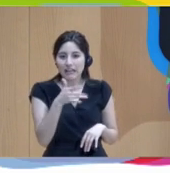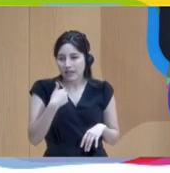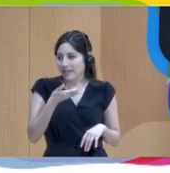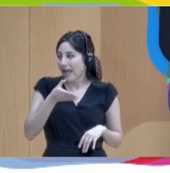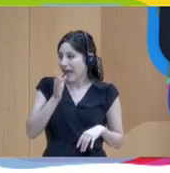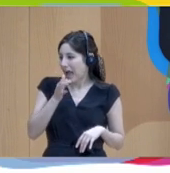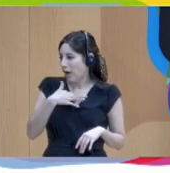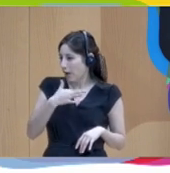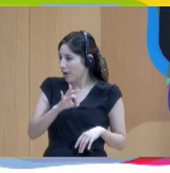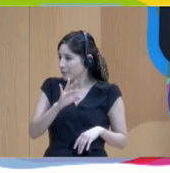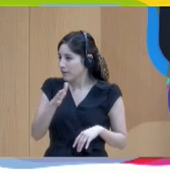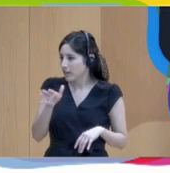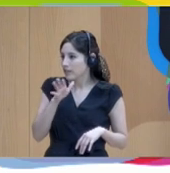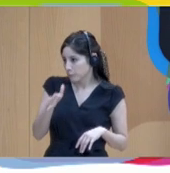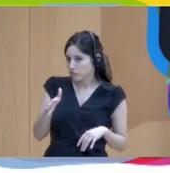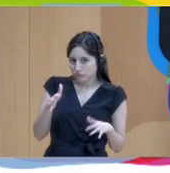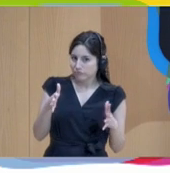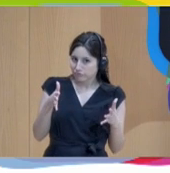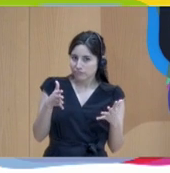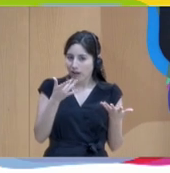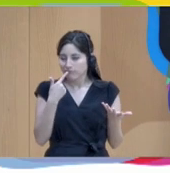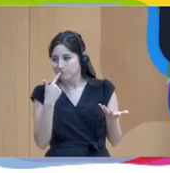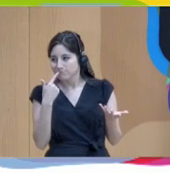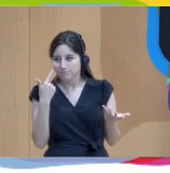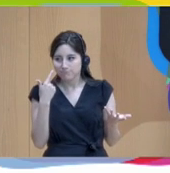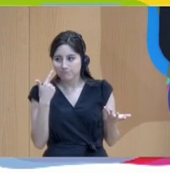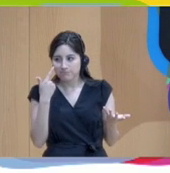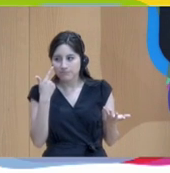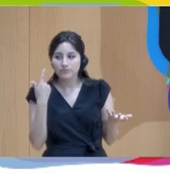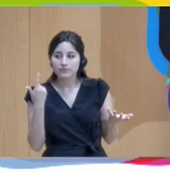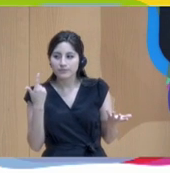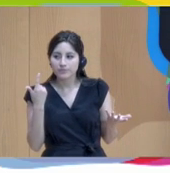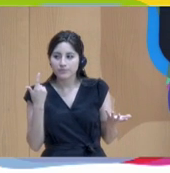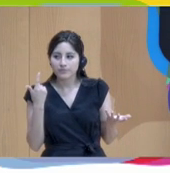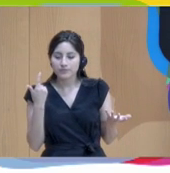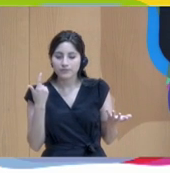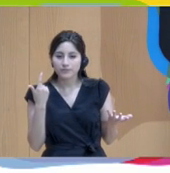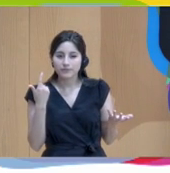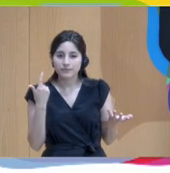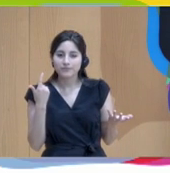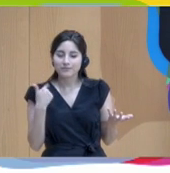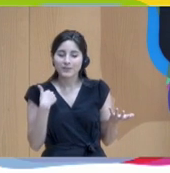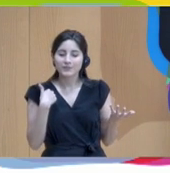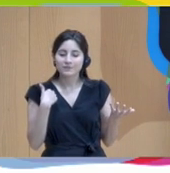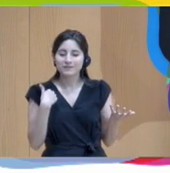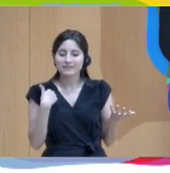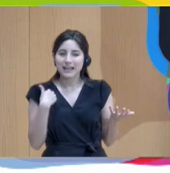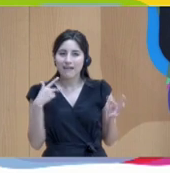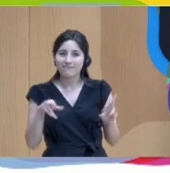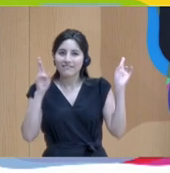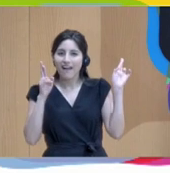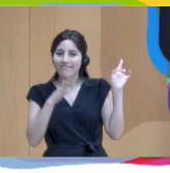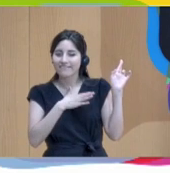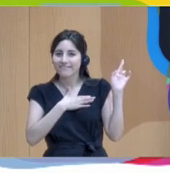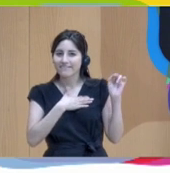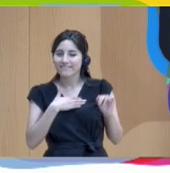I want to keep hope. And because I also want to comment on comment. I want to give a